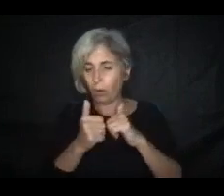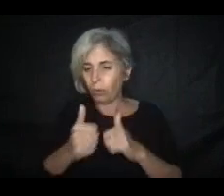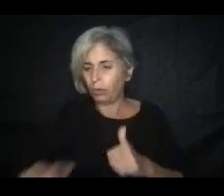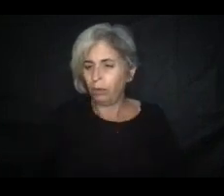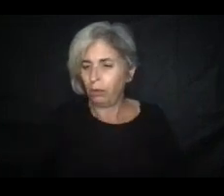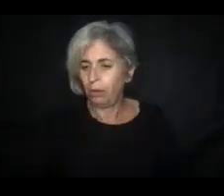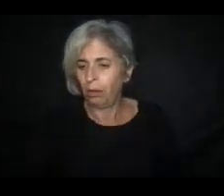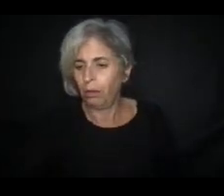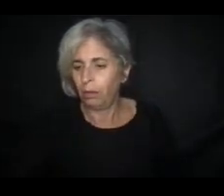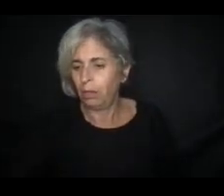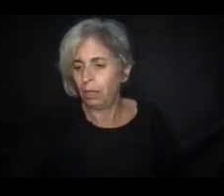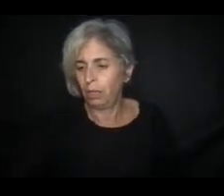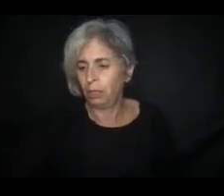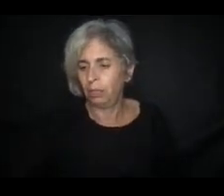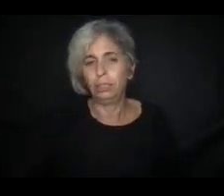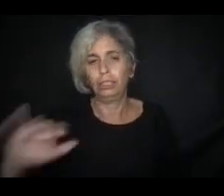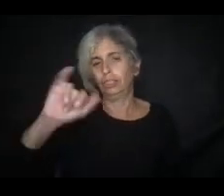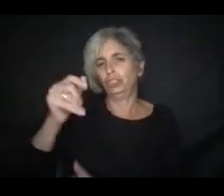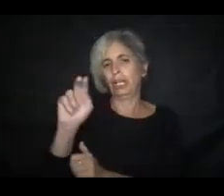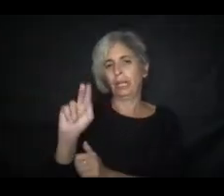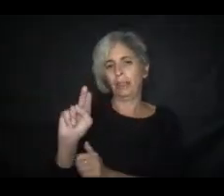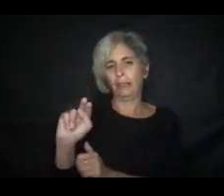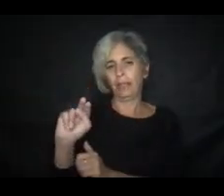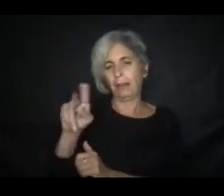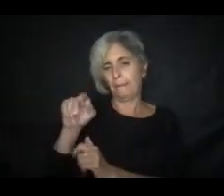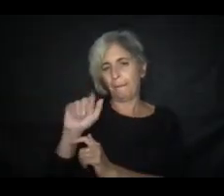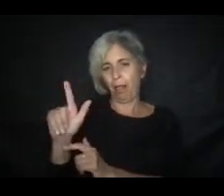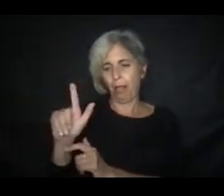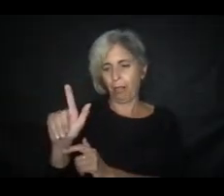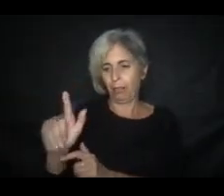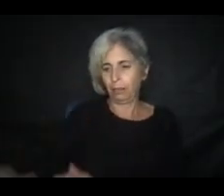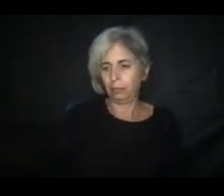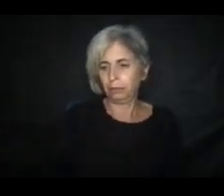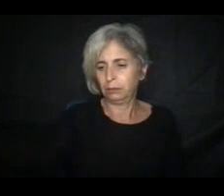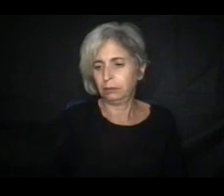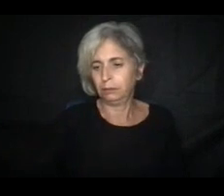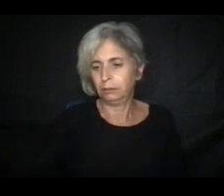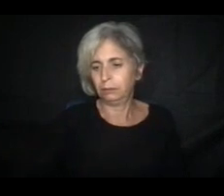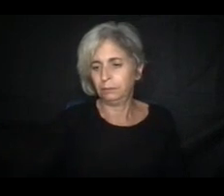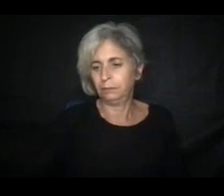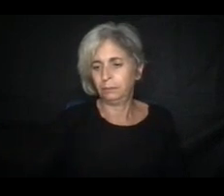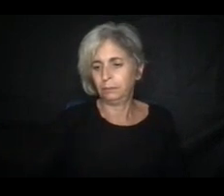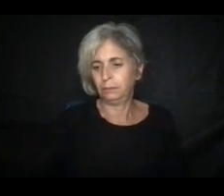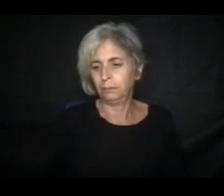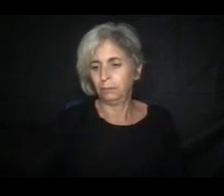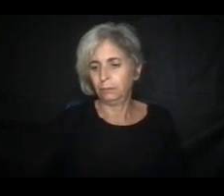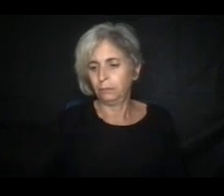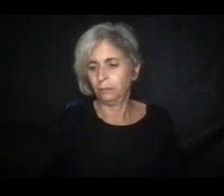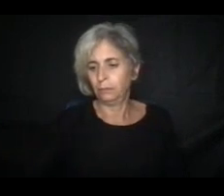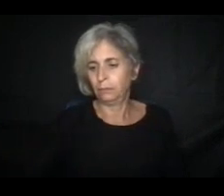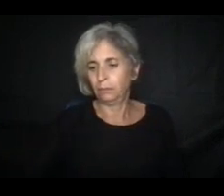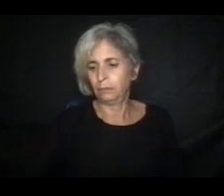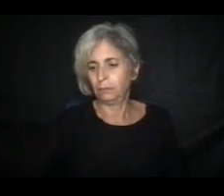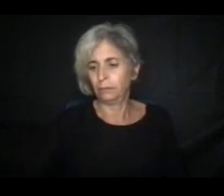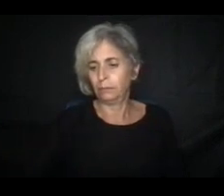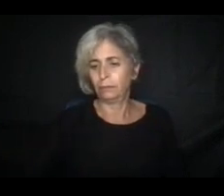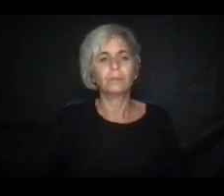Paul. And he can start and he'll give a brief introduction of himself as well. All